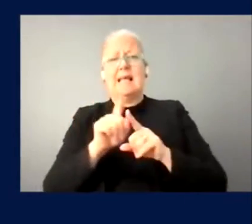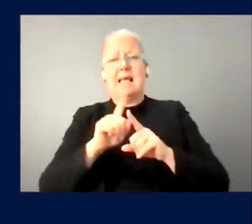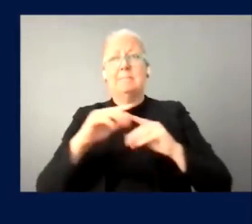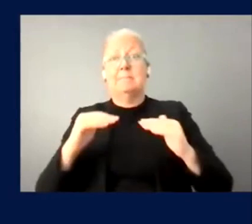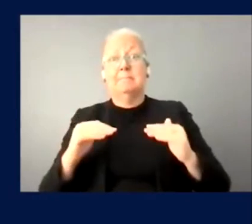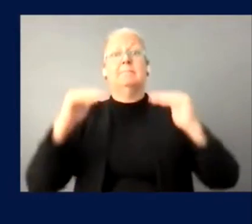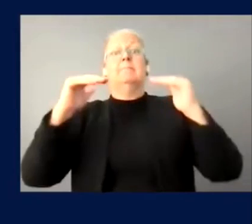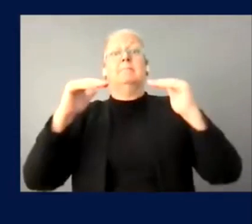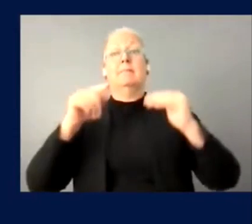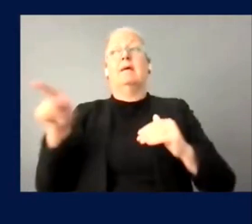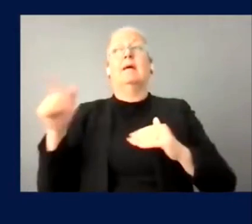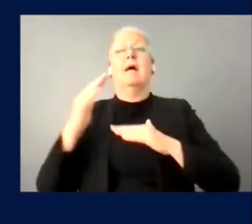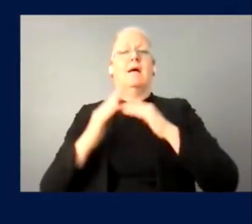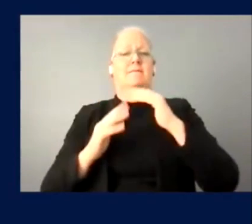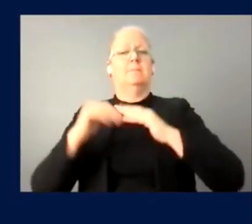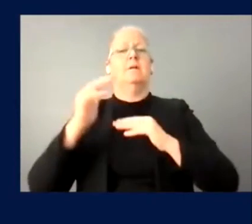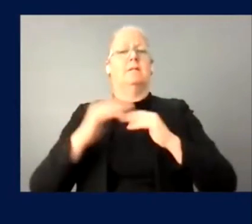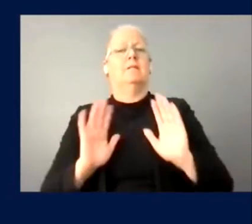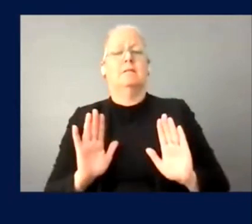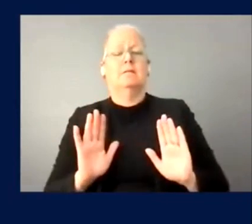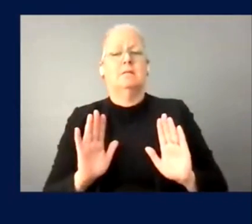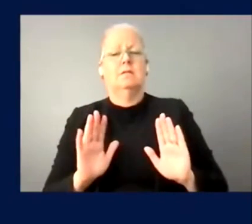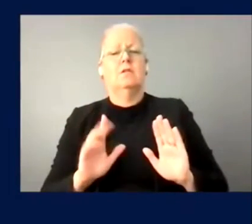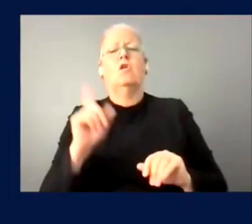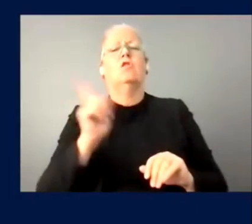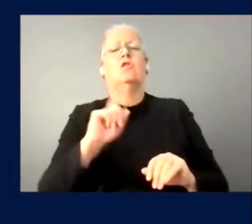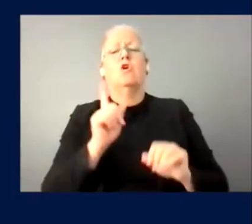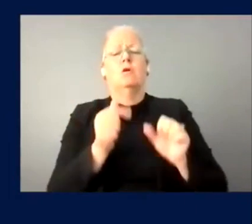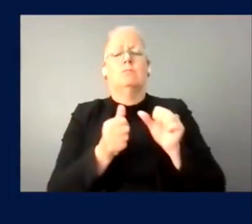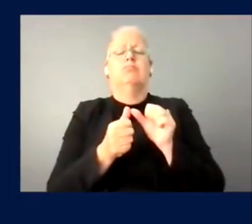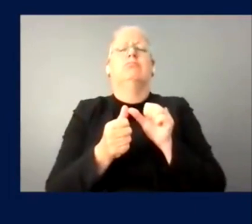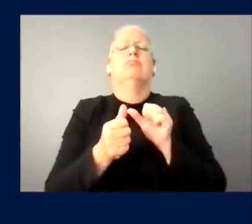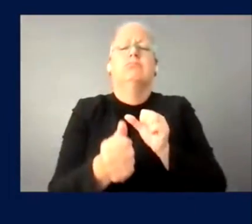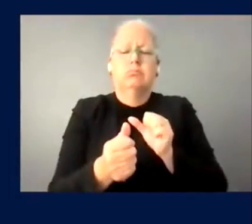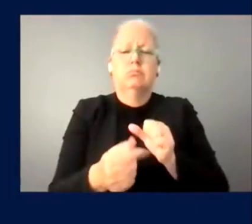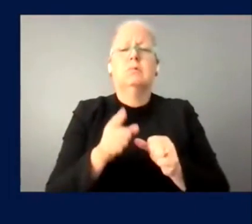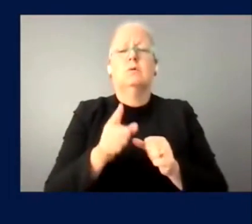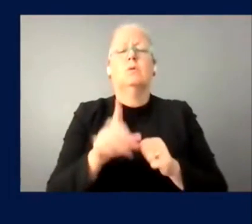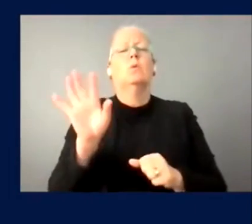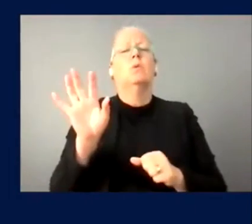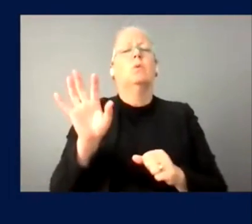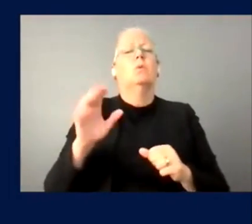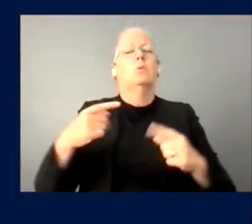comfortable, but not too far away from wheelchair accessible toilets.